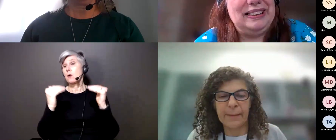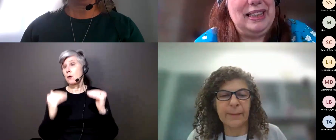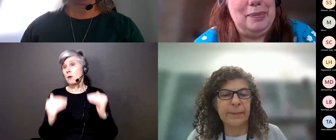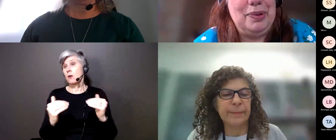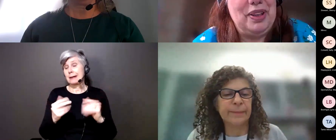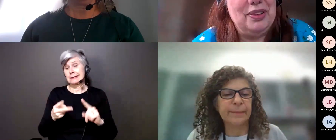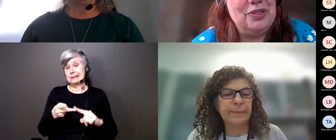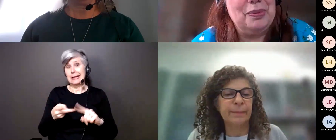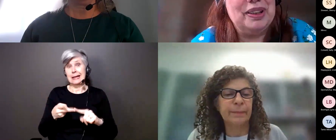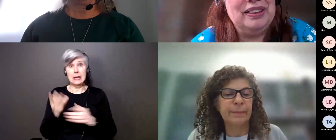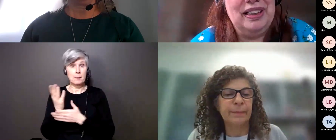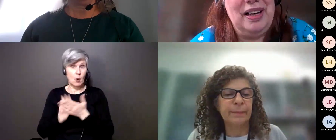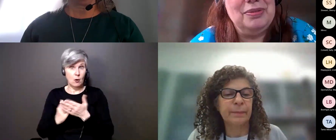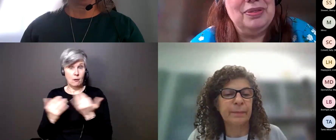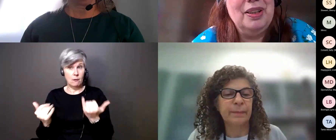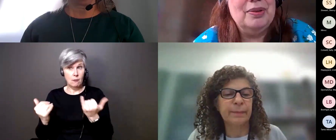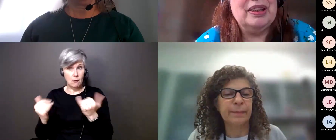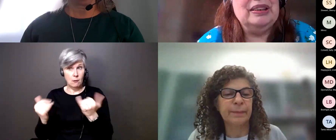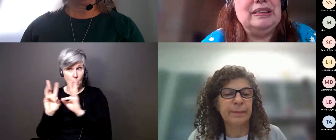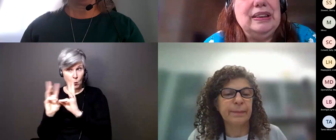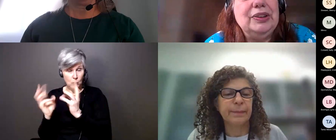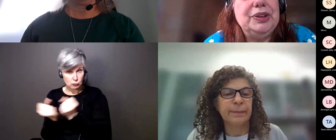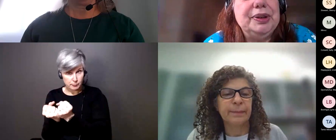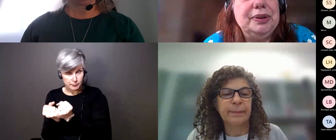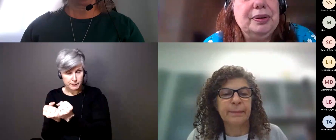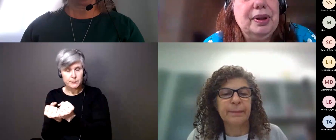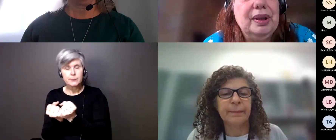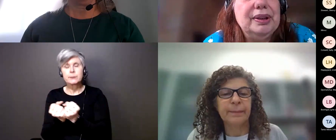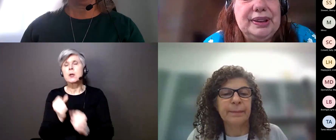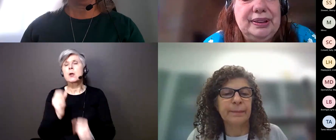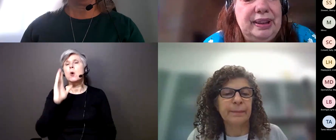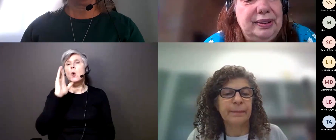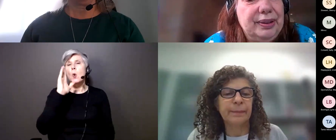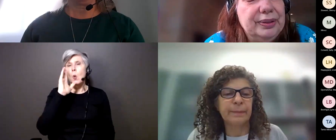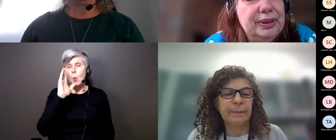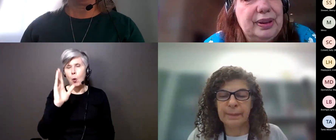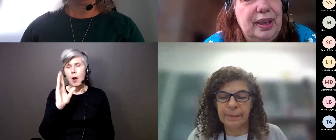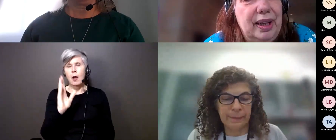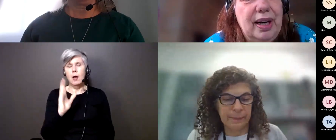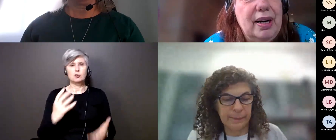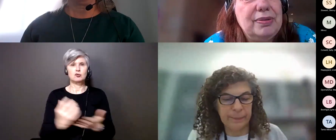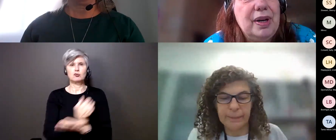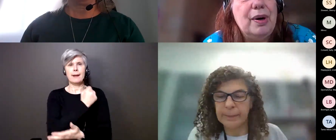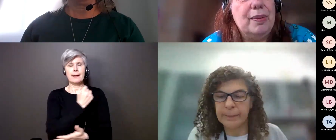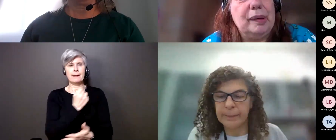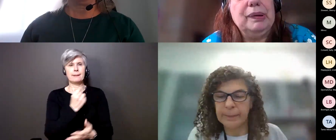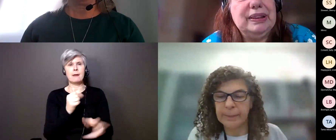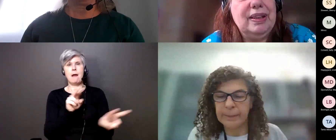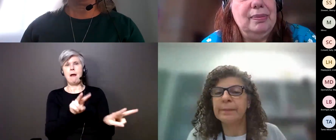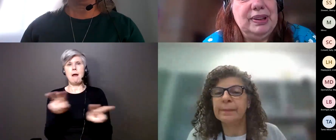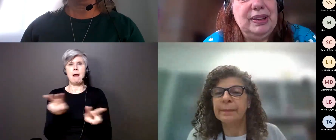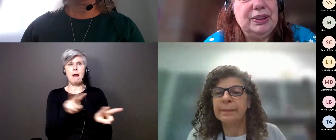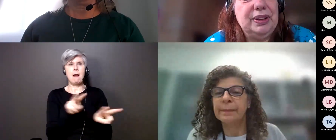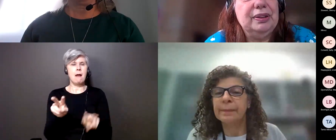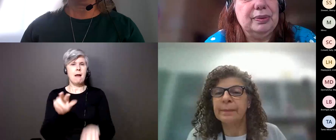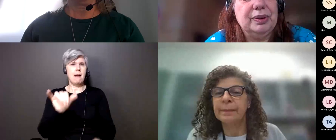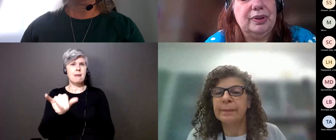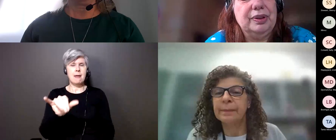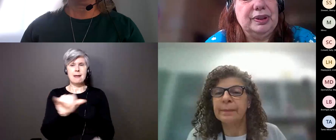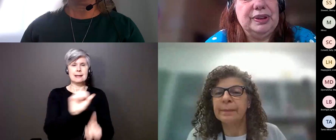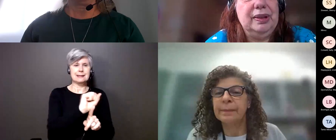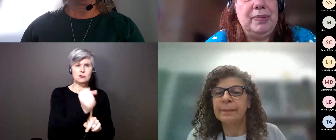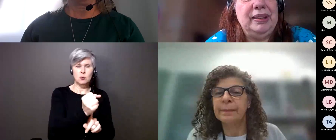our examples are. So we're going to see two scenarios of workplace